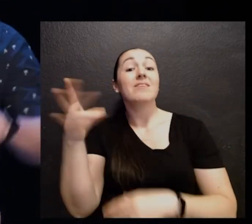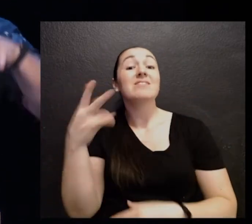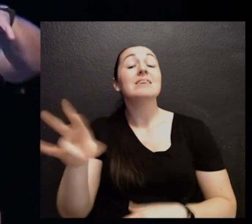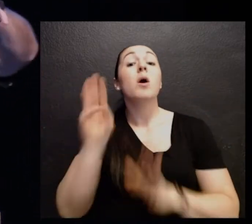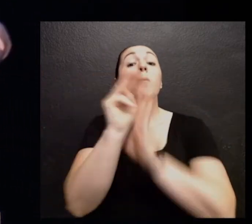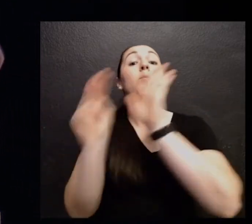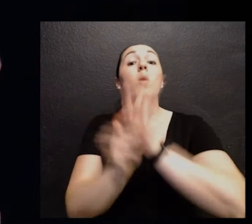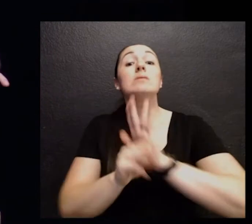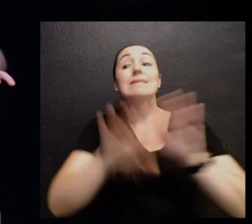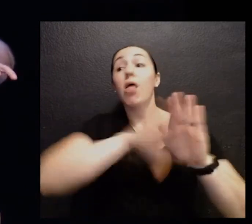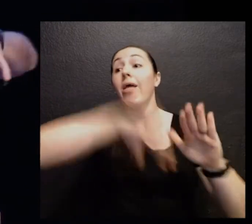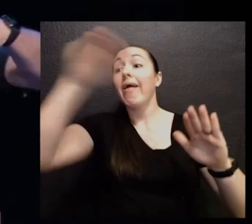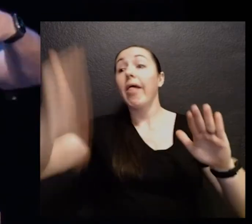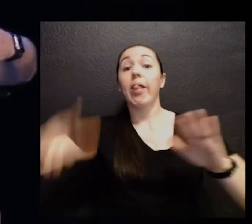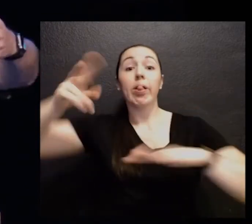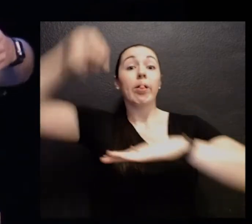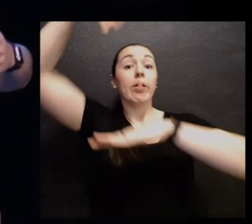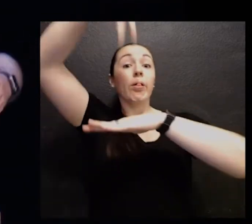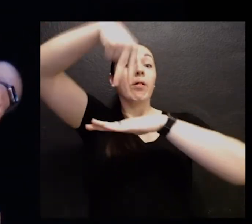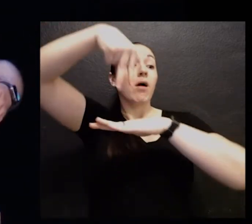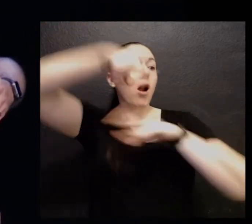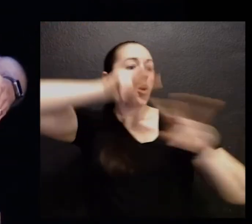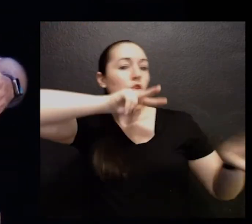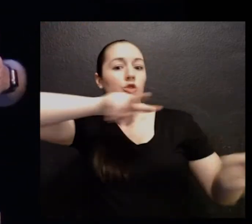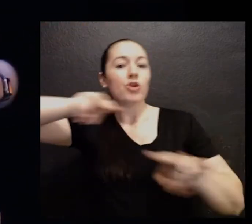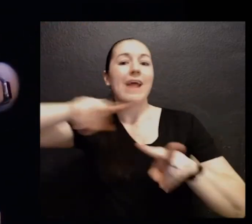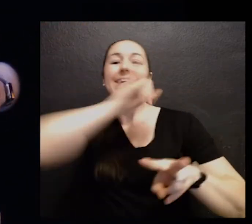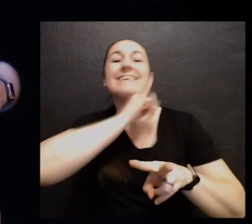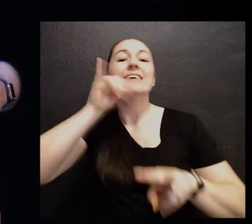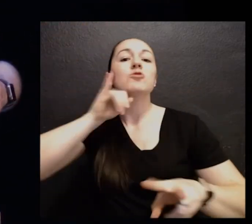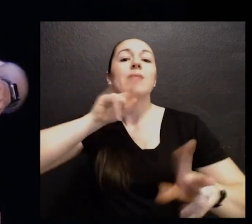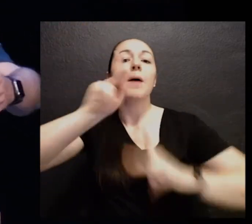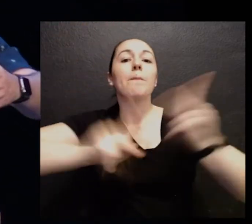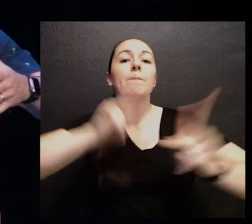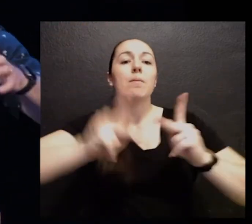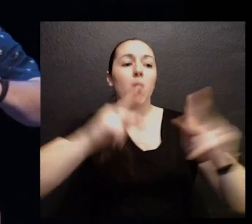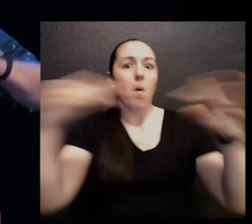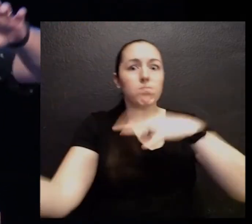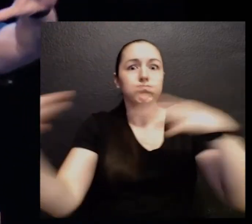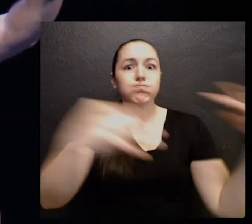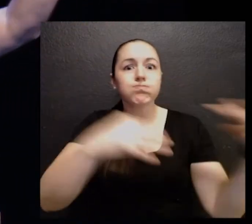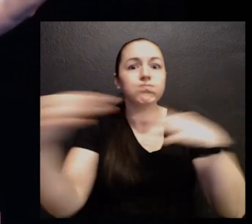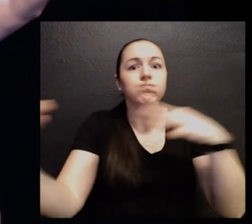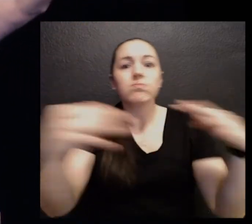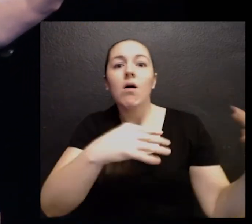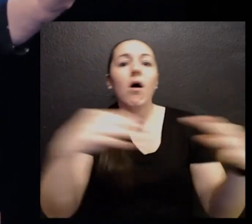hill looking down at the battle. The Israelites are fighting this battle against their enemies. And when